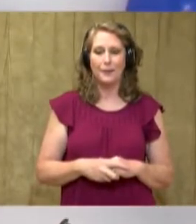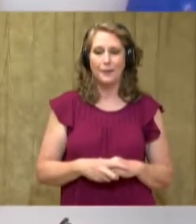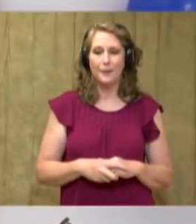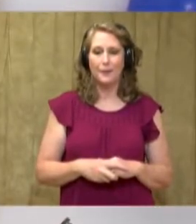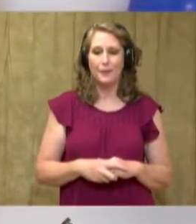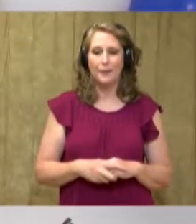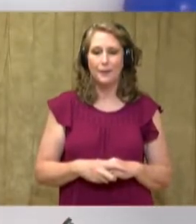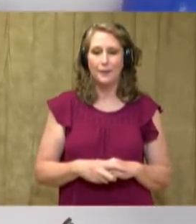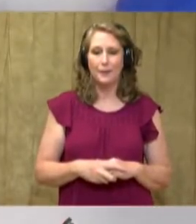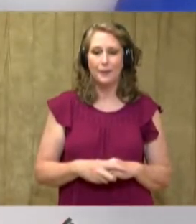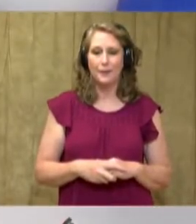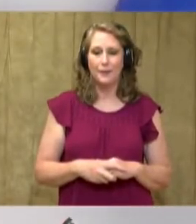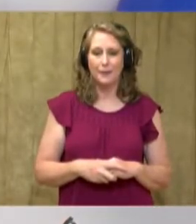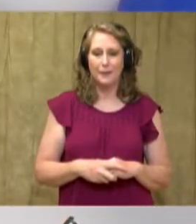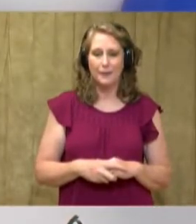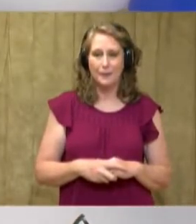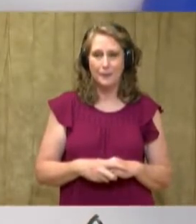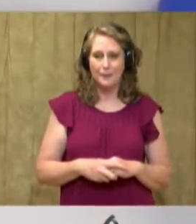Ready?